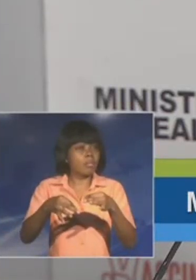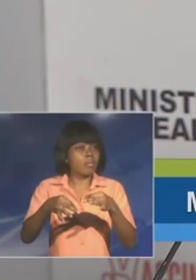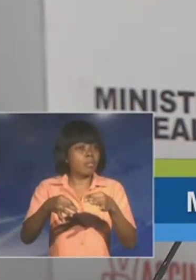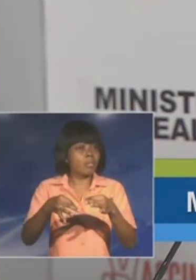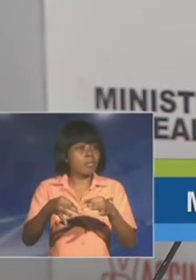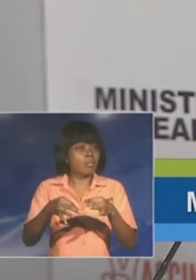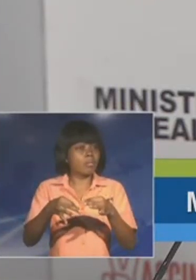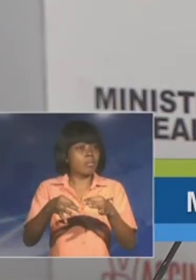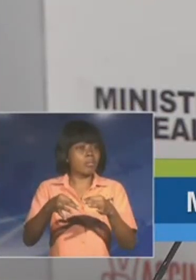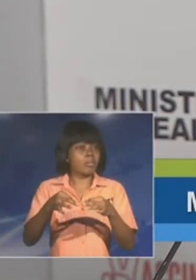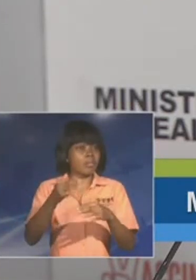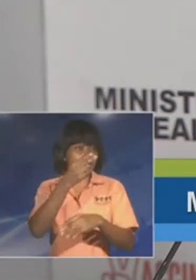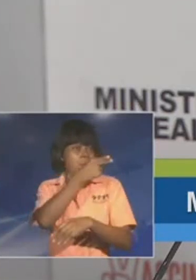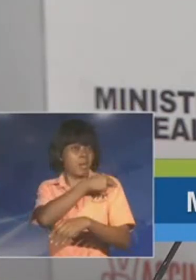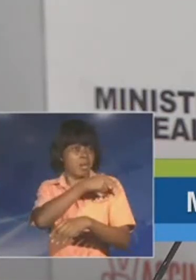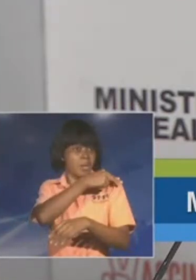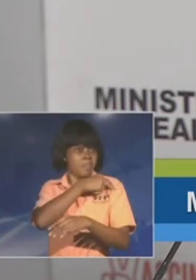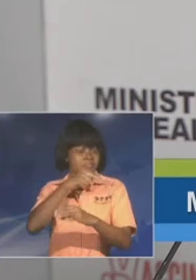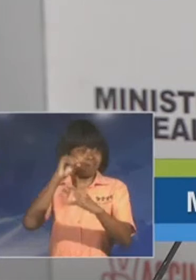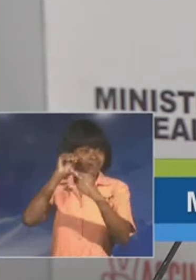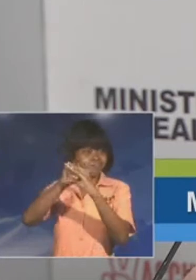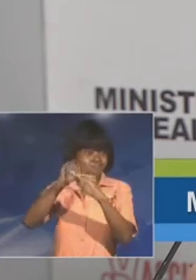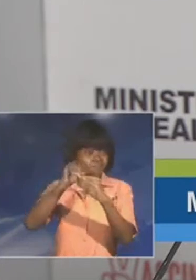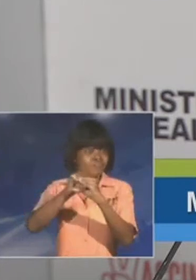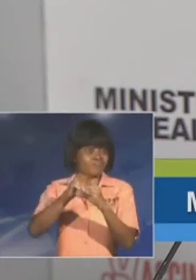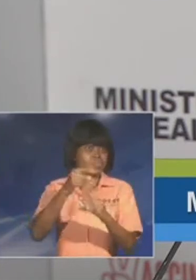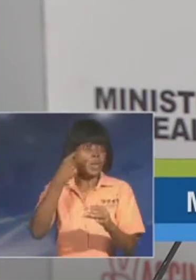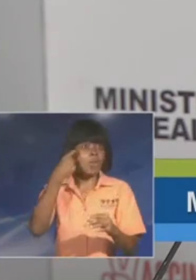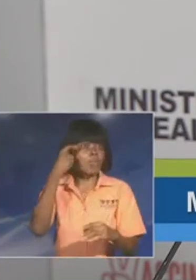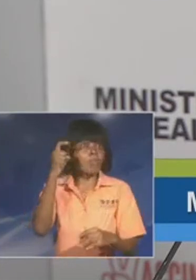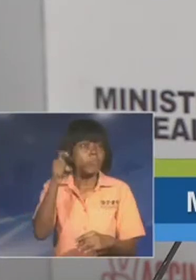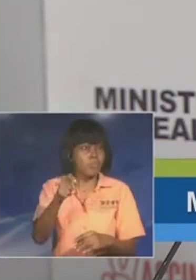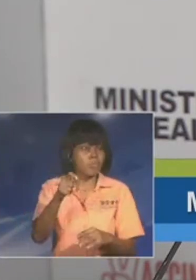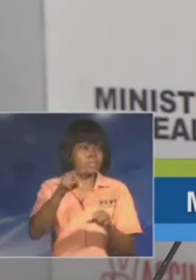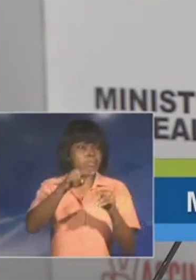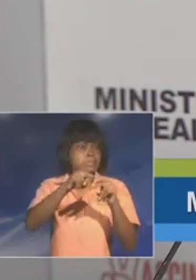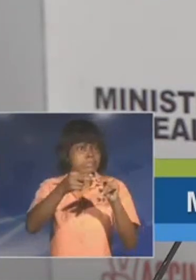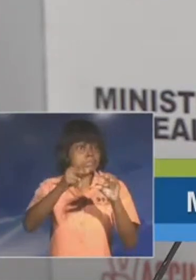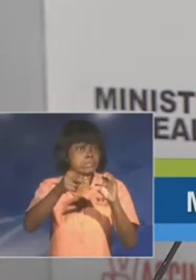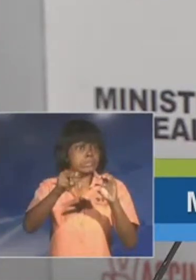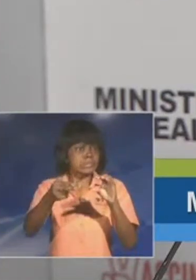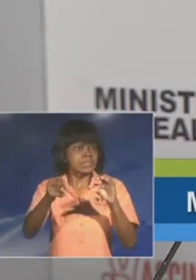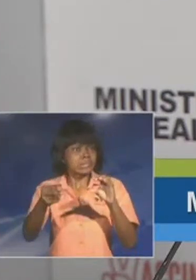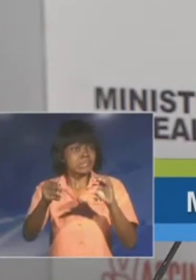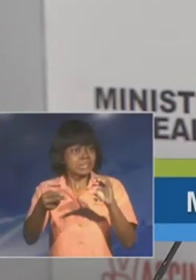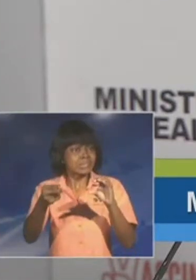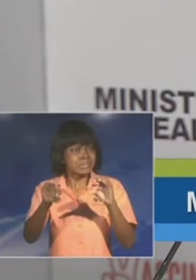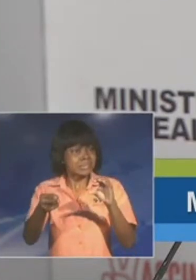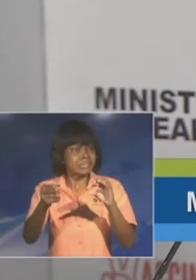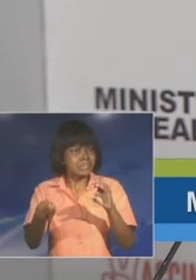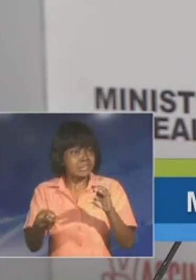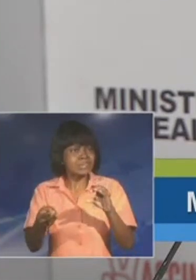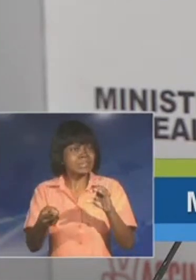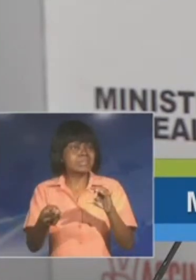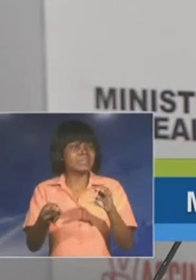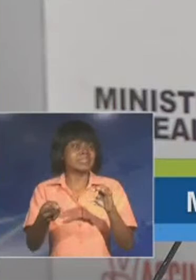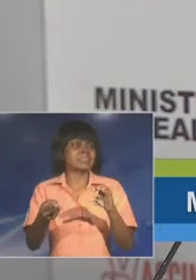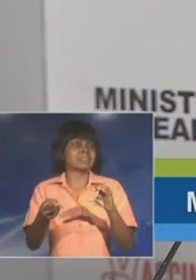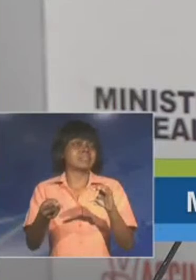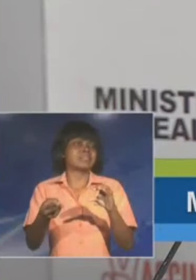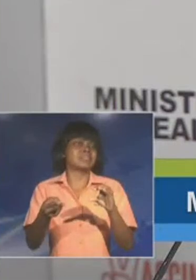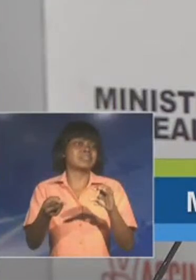noted to decrease very slowly at first, and then we went down to about, we were at highest